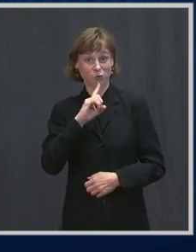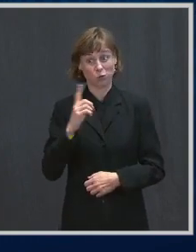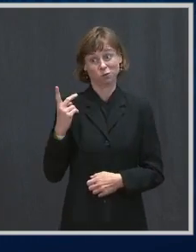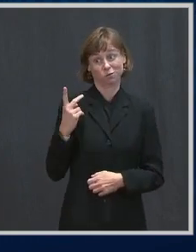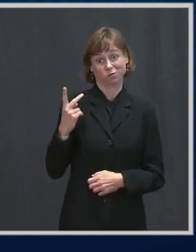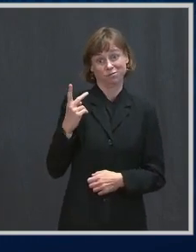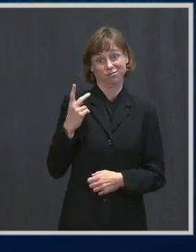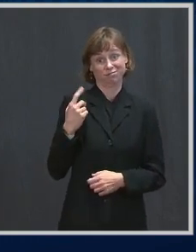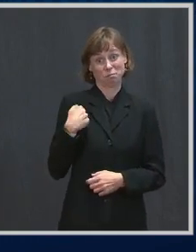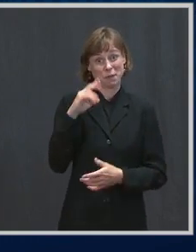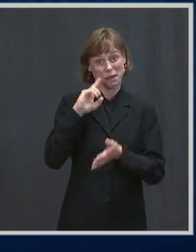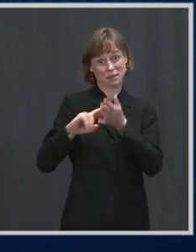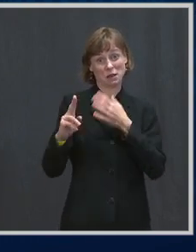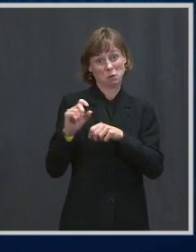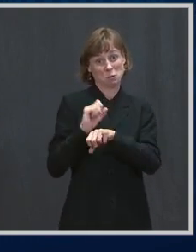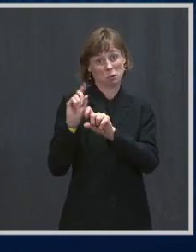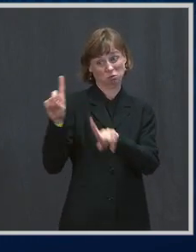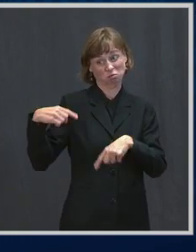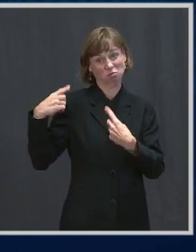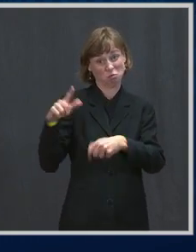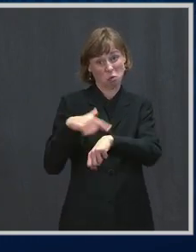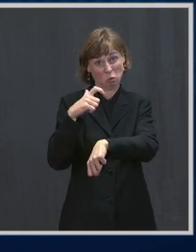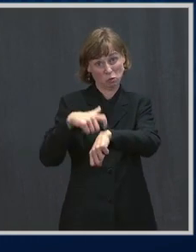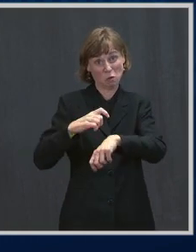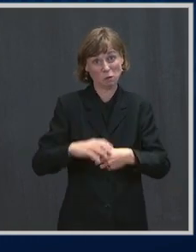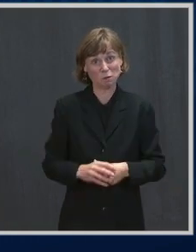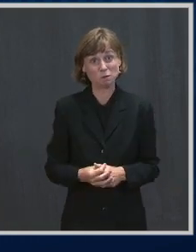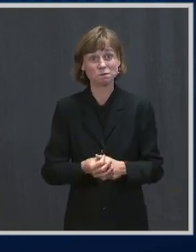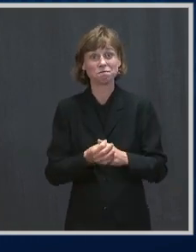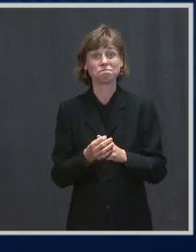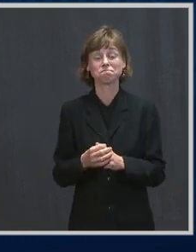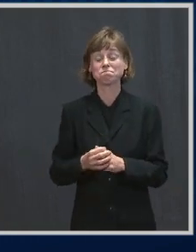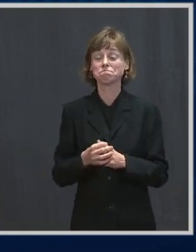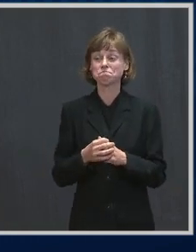worked together a long time. And